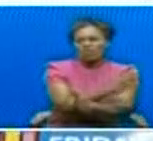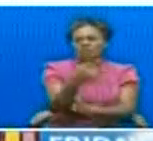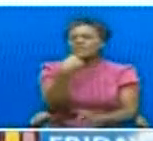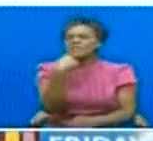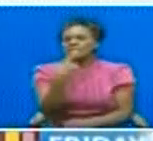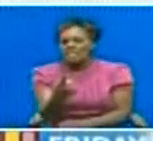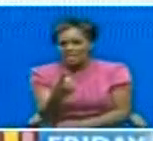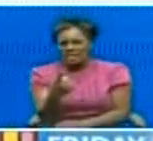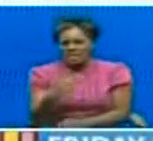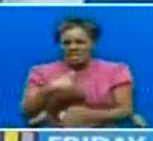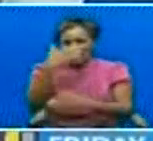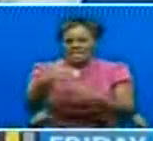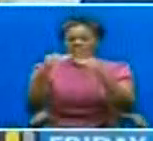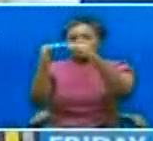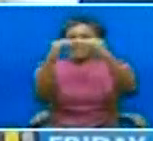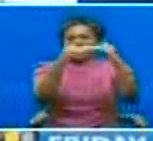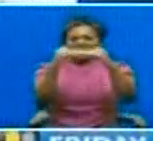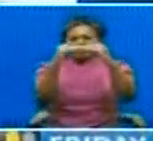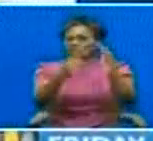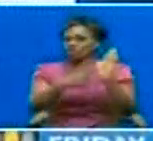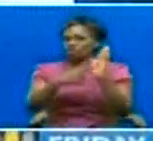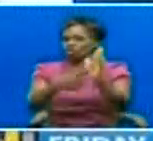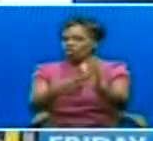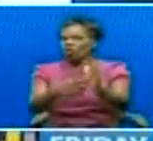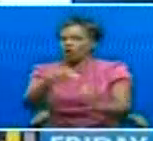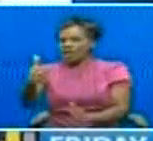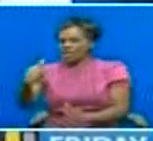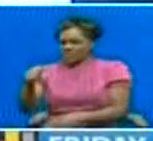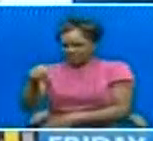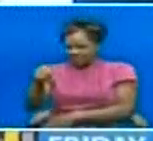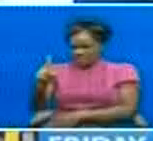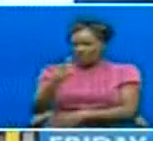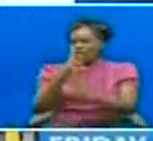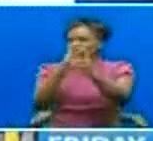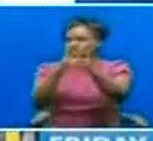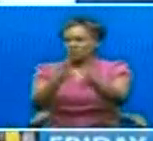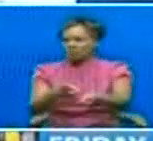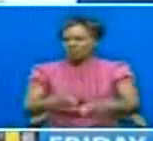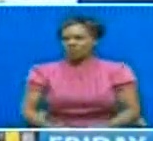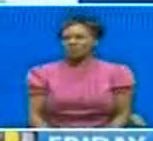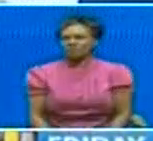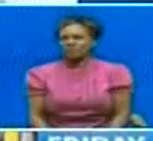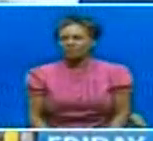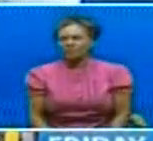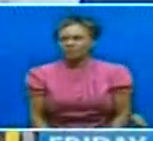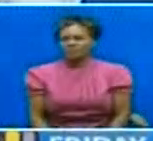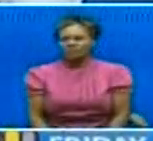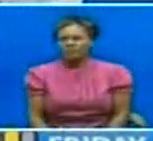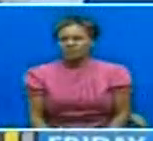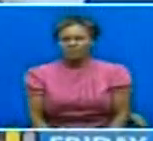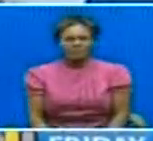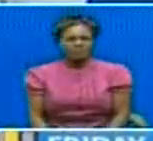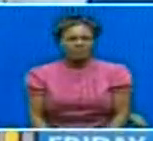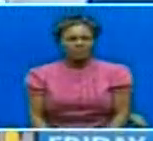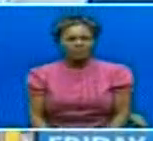something to do with the next level. Yes. And I just want us to run another clip of Cynthia taking reporting to the next level.